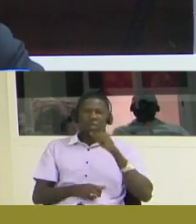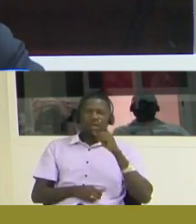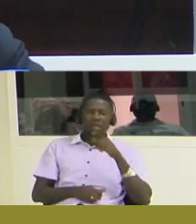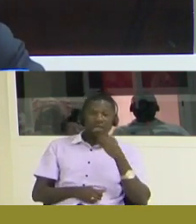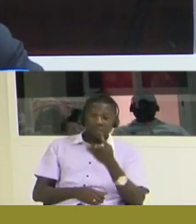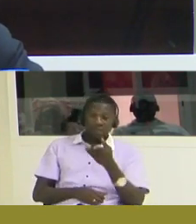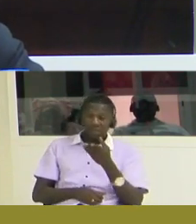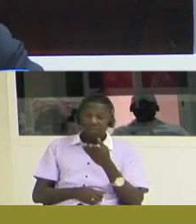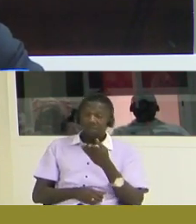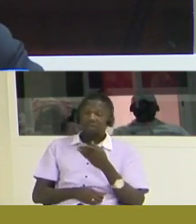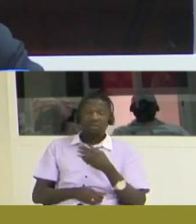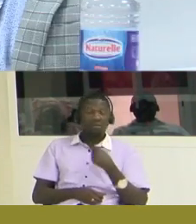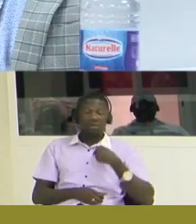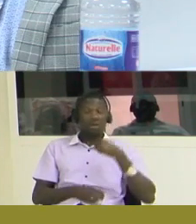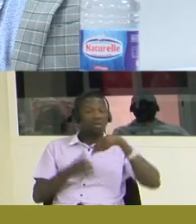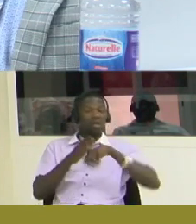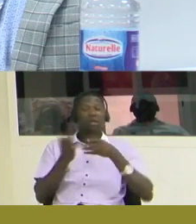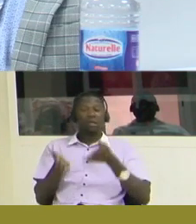so